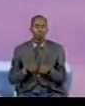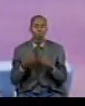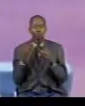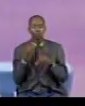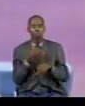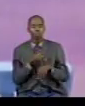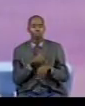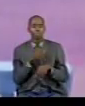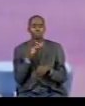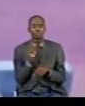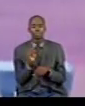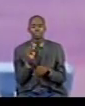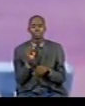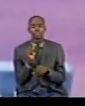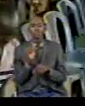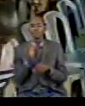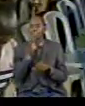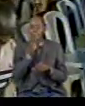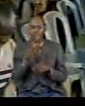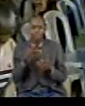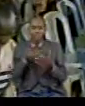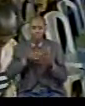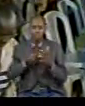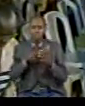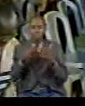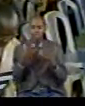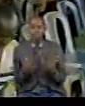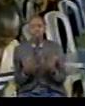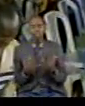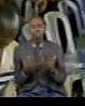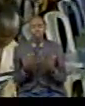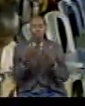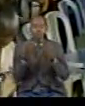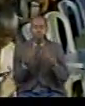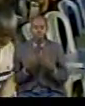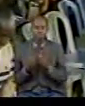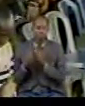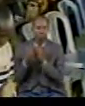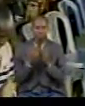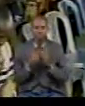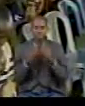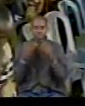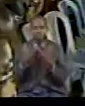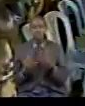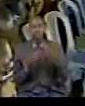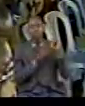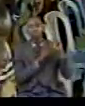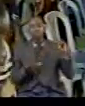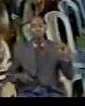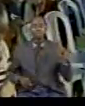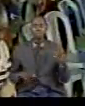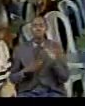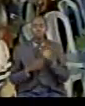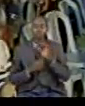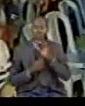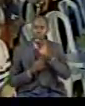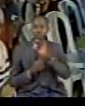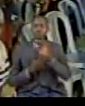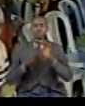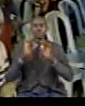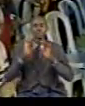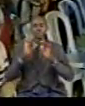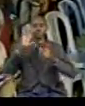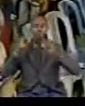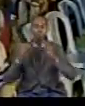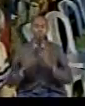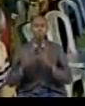be mended right now. Come together right now. Lord, manifest your power everywhere.